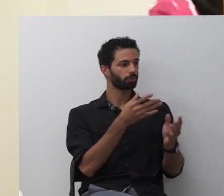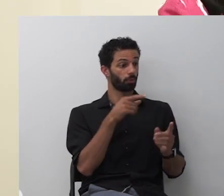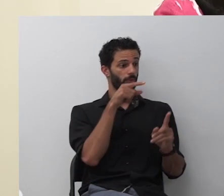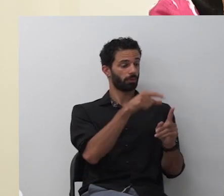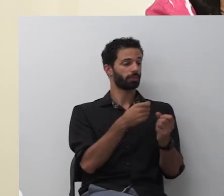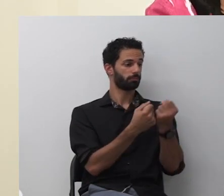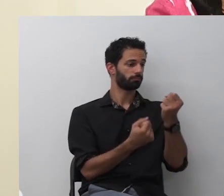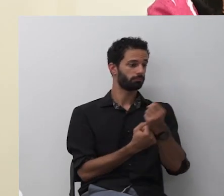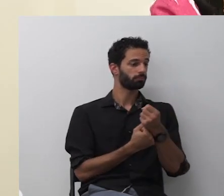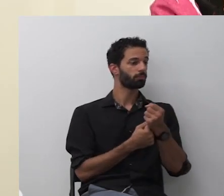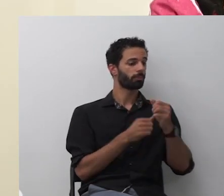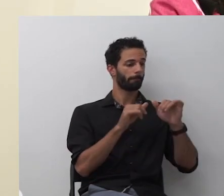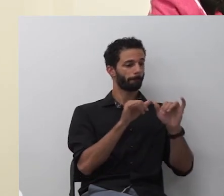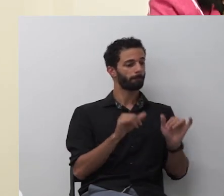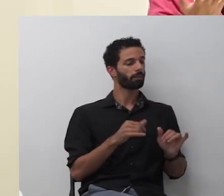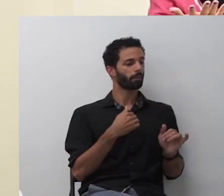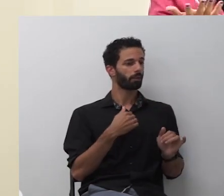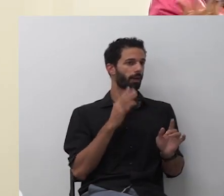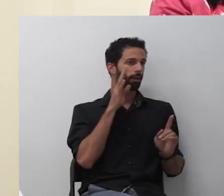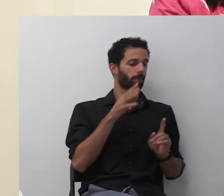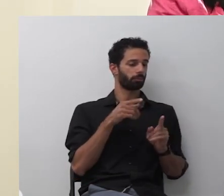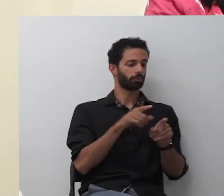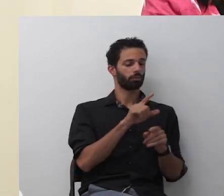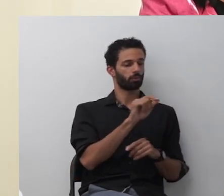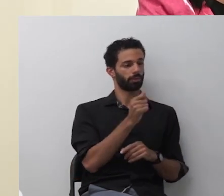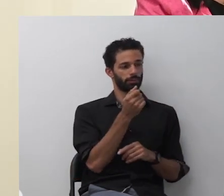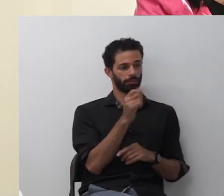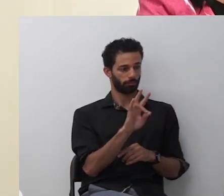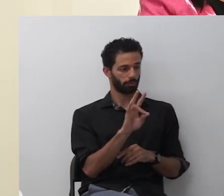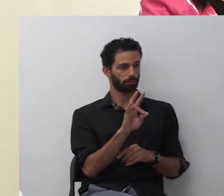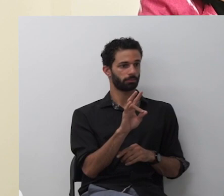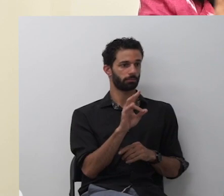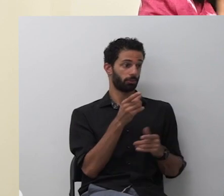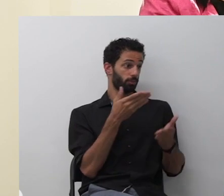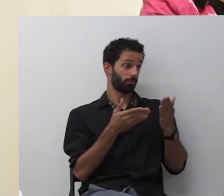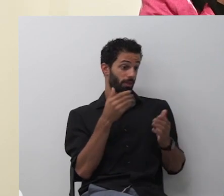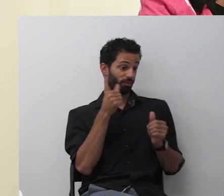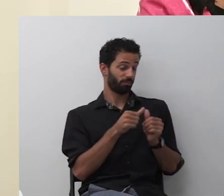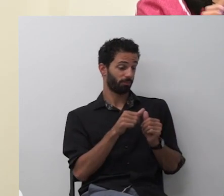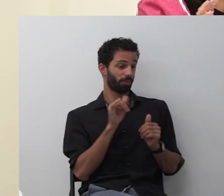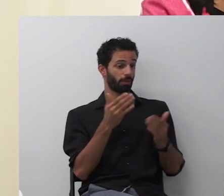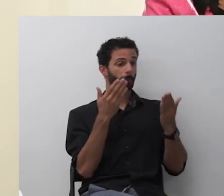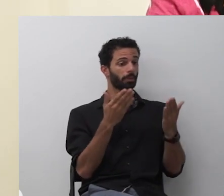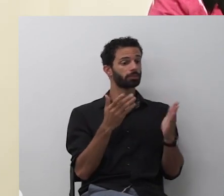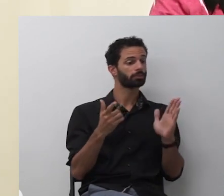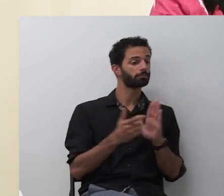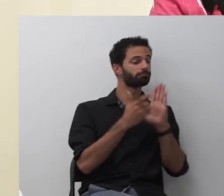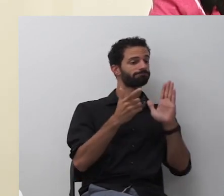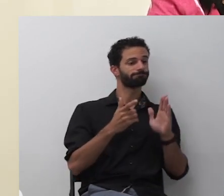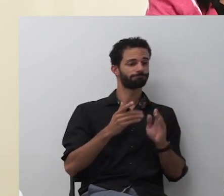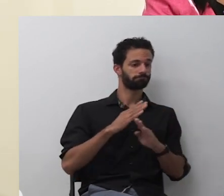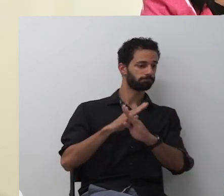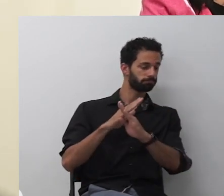in 2017. During that time, you might remember we were dealing with the Muslim ban, raids on